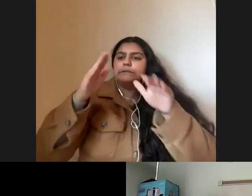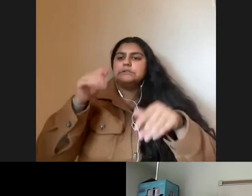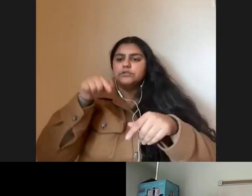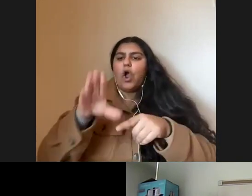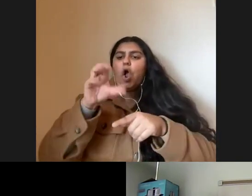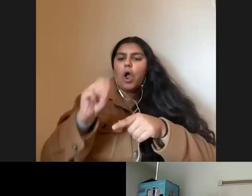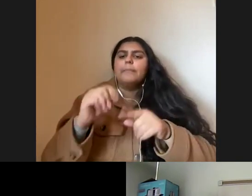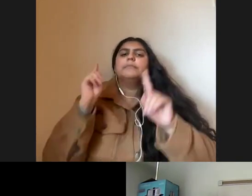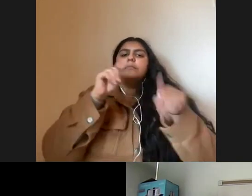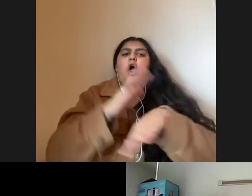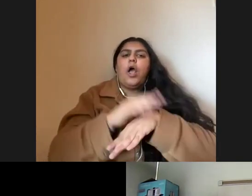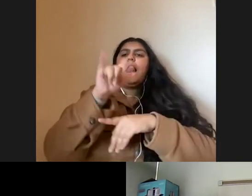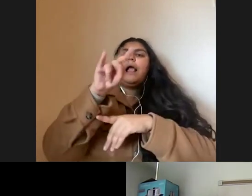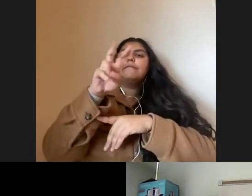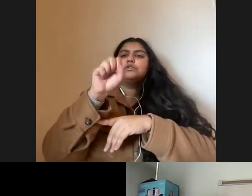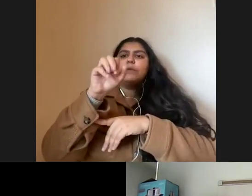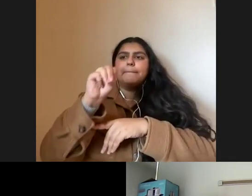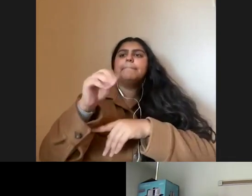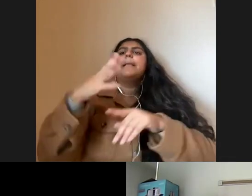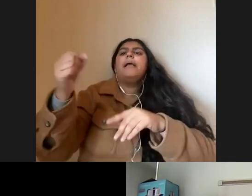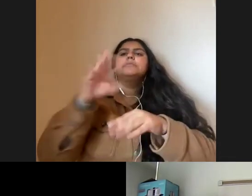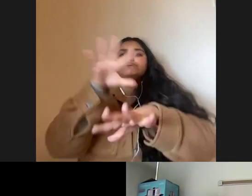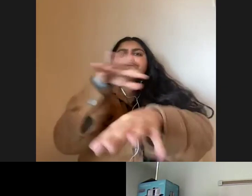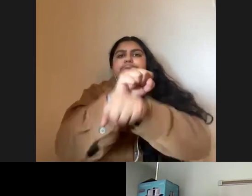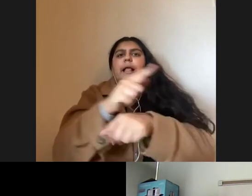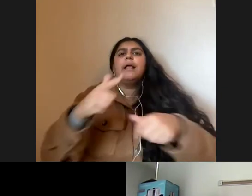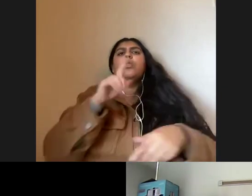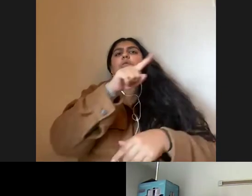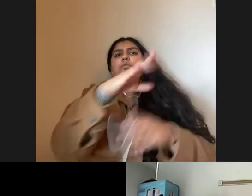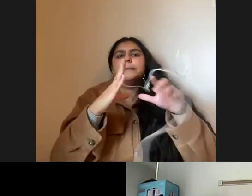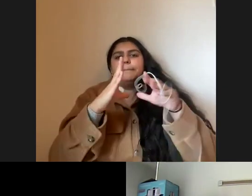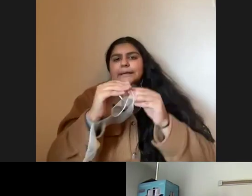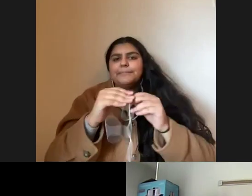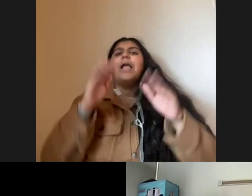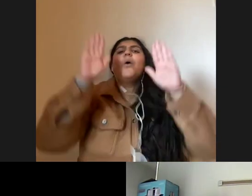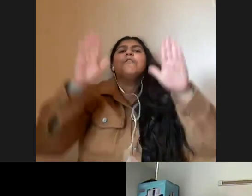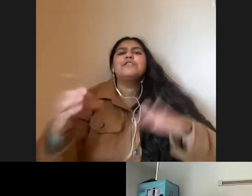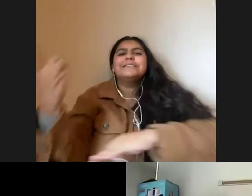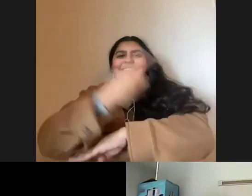RSVP for all of those sessions. Hope you all have a wonderful day. Bye.